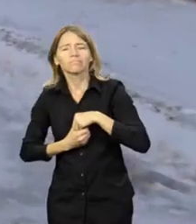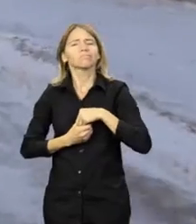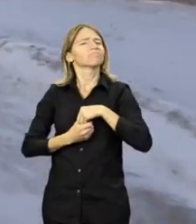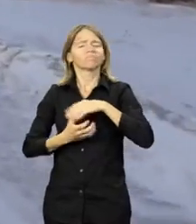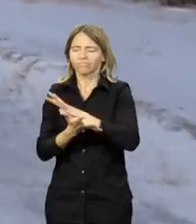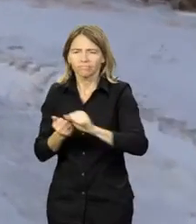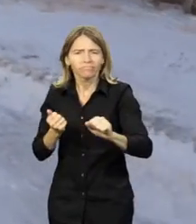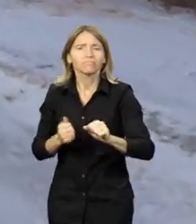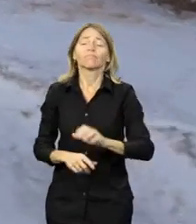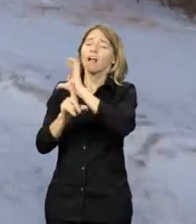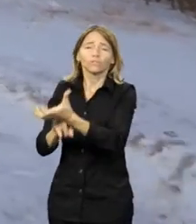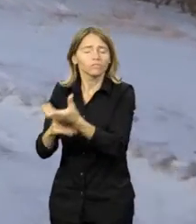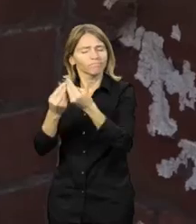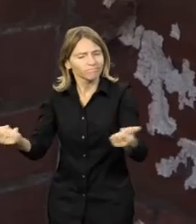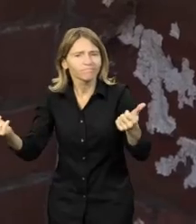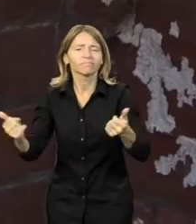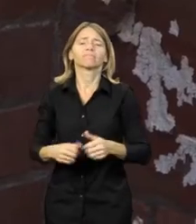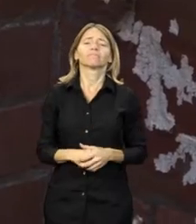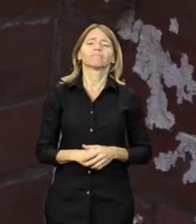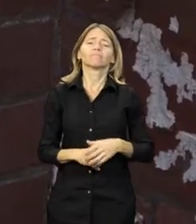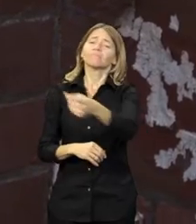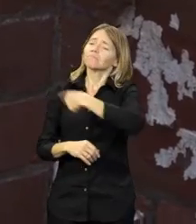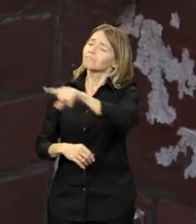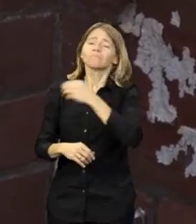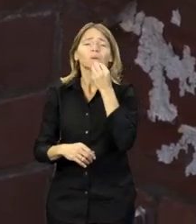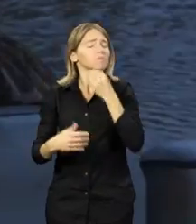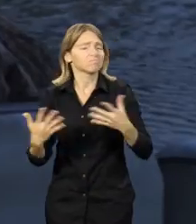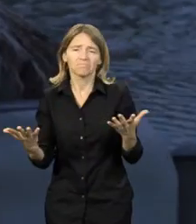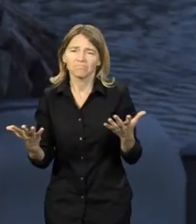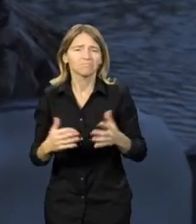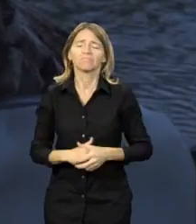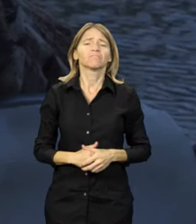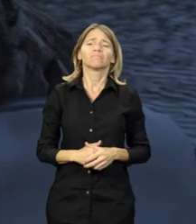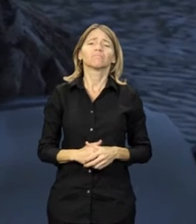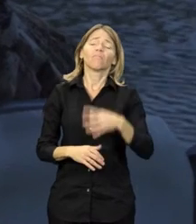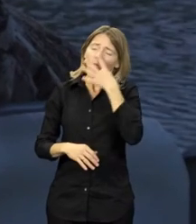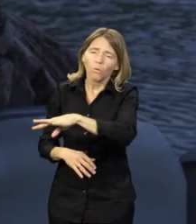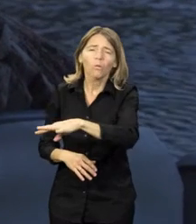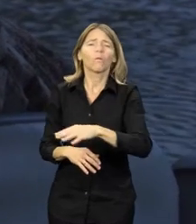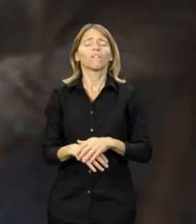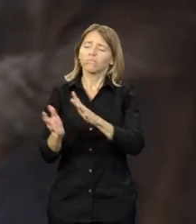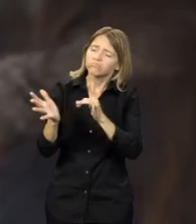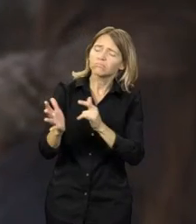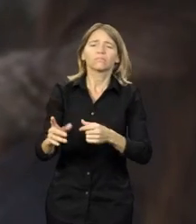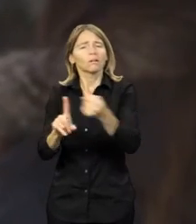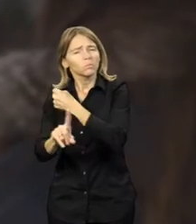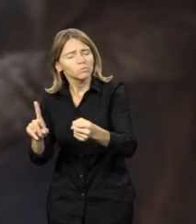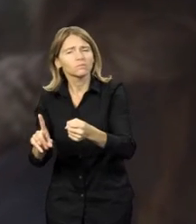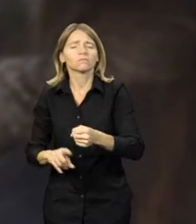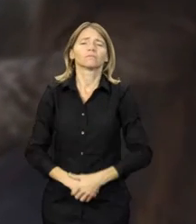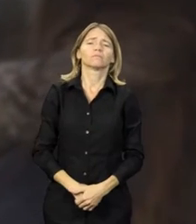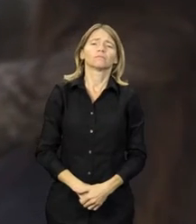and sent to residential schools. Their identities were stolen, cultures extinguished. They were